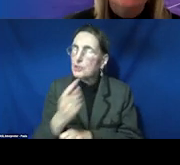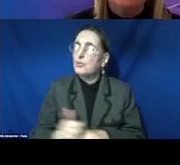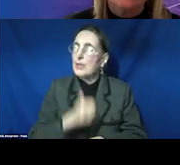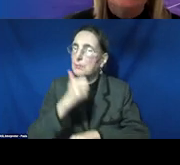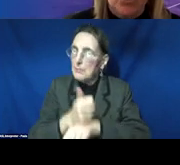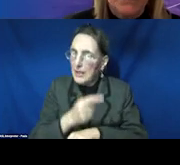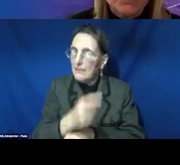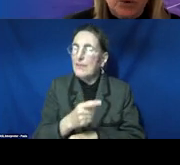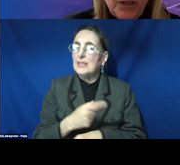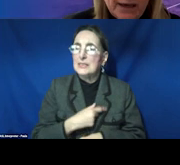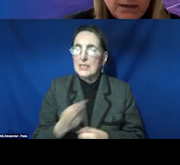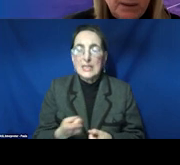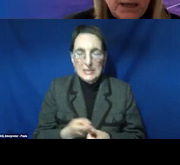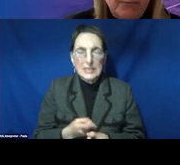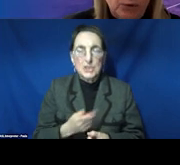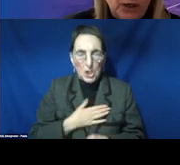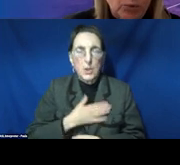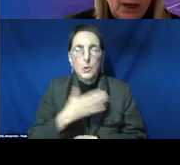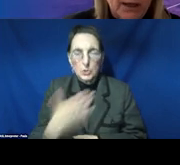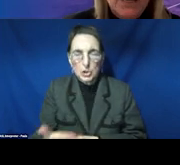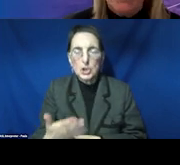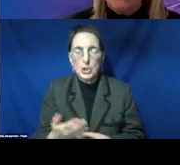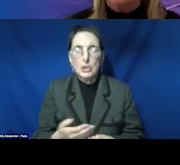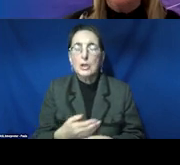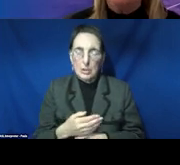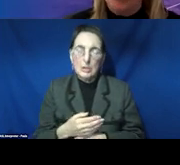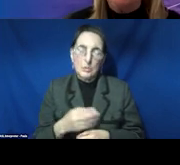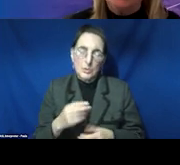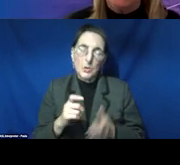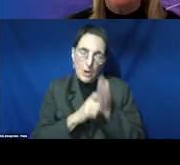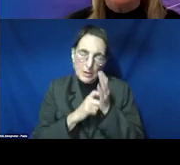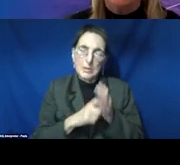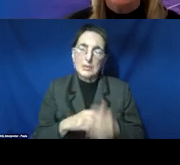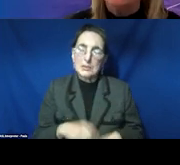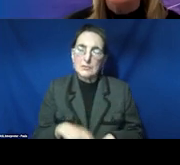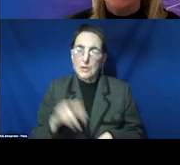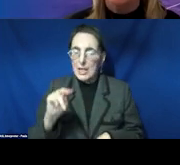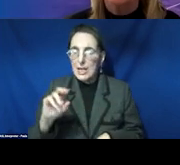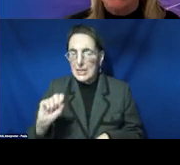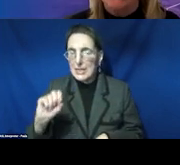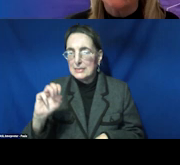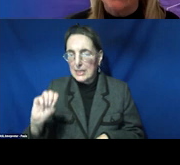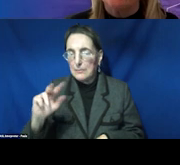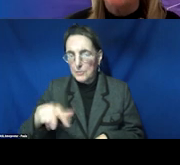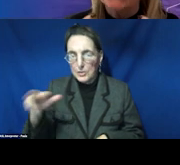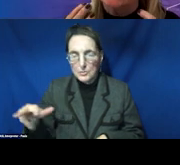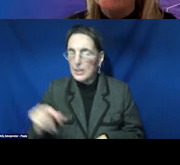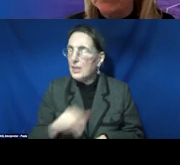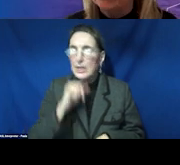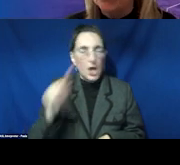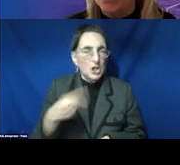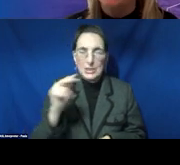requirements for compliance with NSPM 33. And it's important to note that this is not just NSF. This